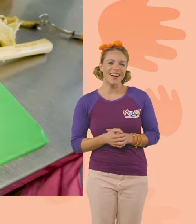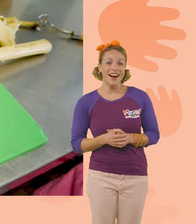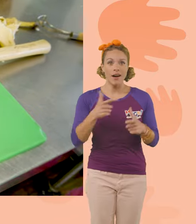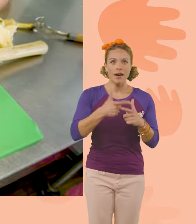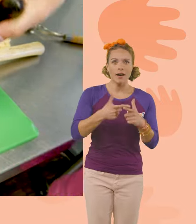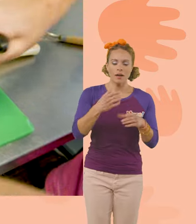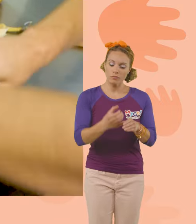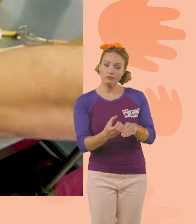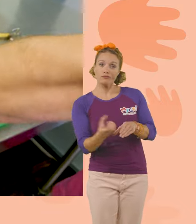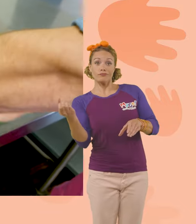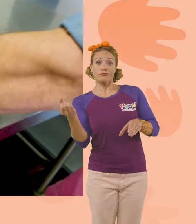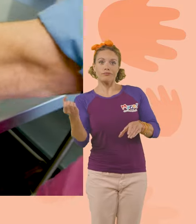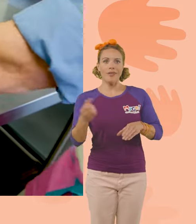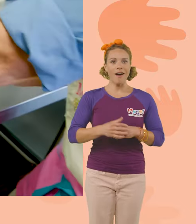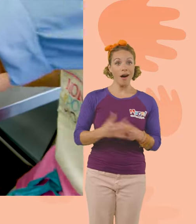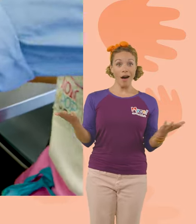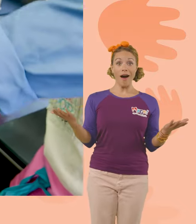And then you pull it out.